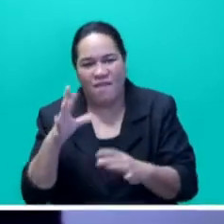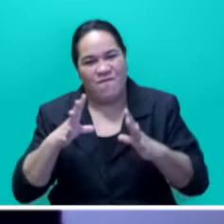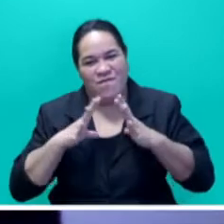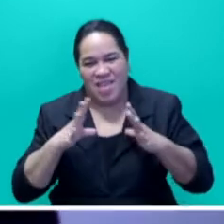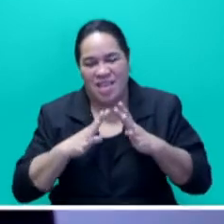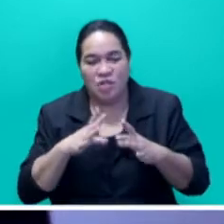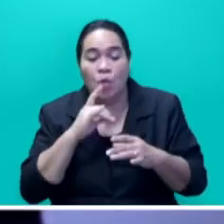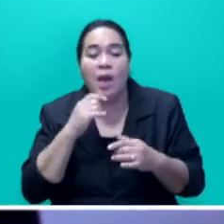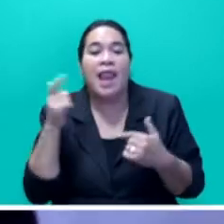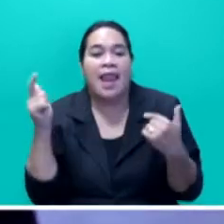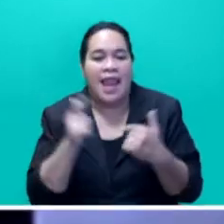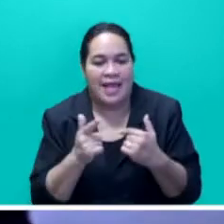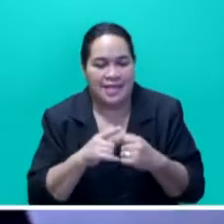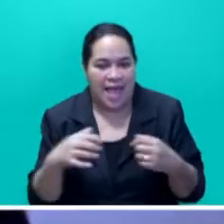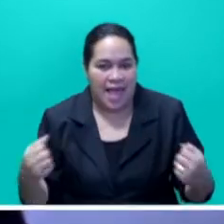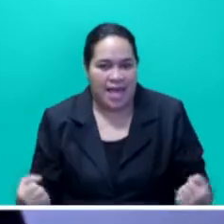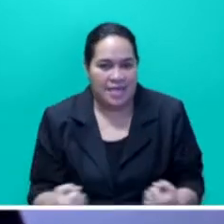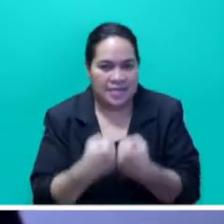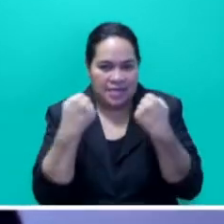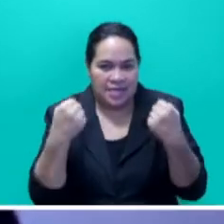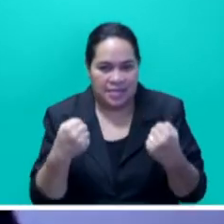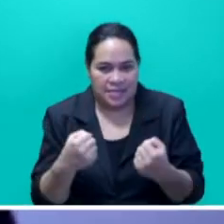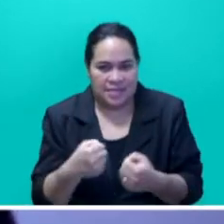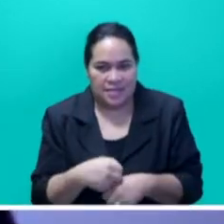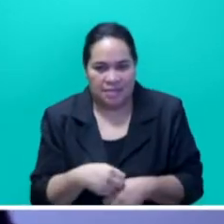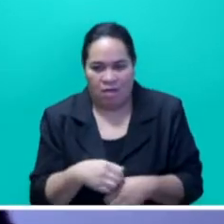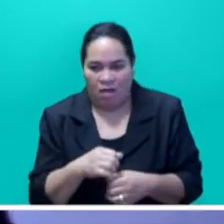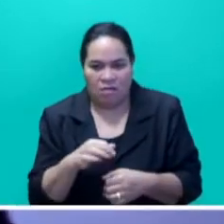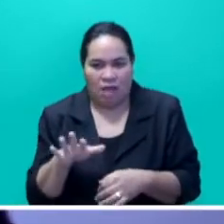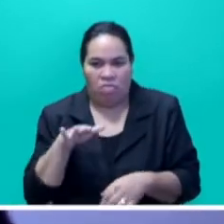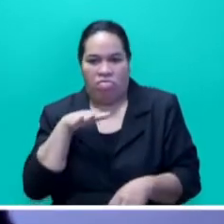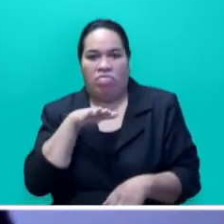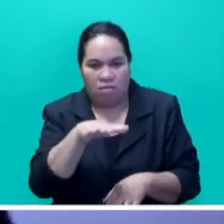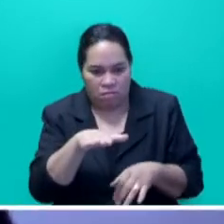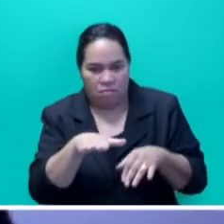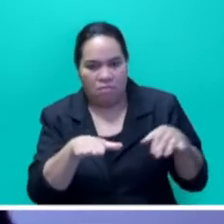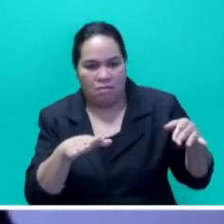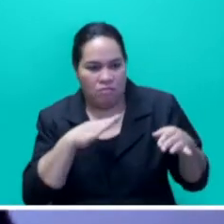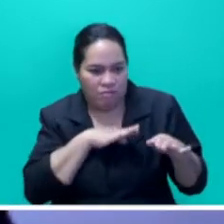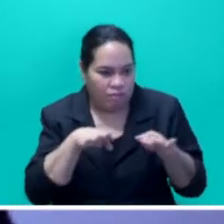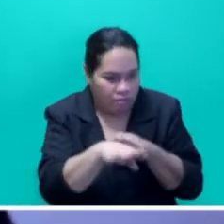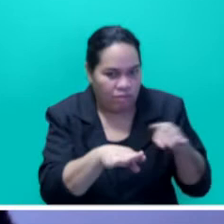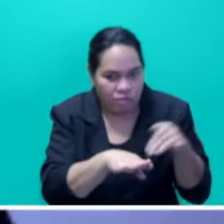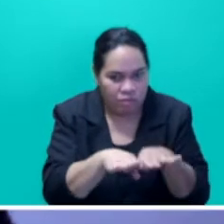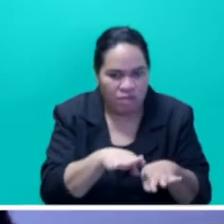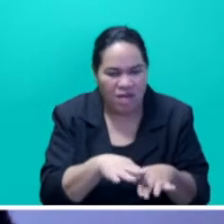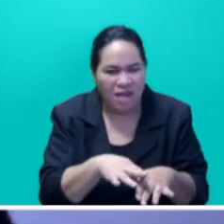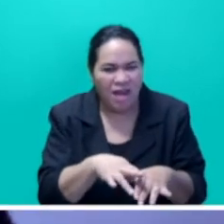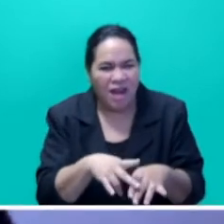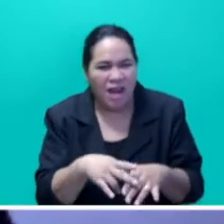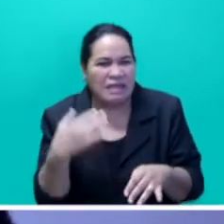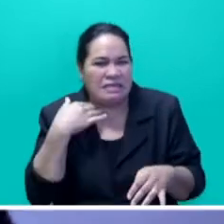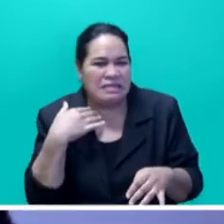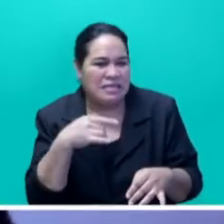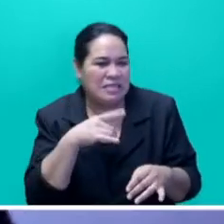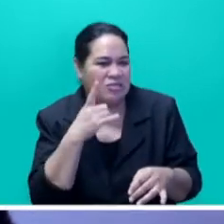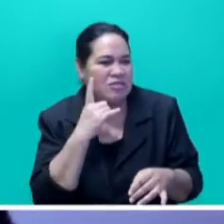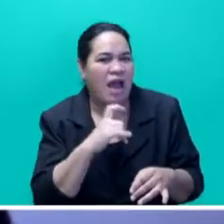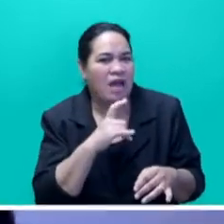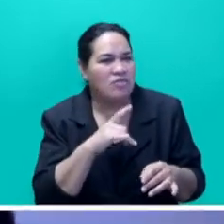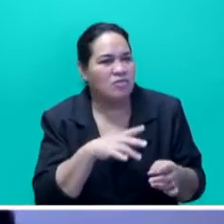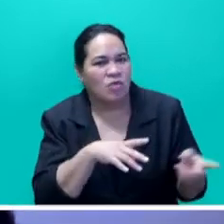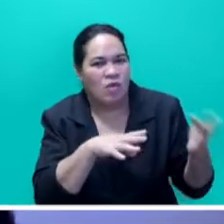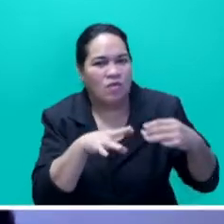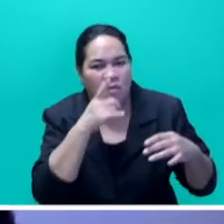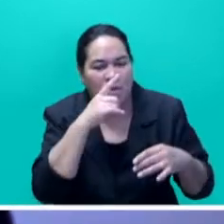accidents and congestion usually caused by taxis suddenly stopping for passengers in an ad hoc manner. And operations will become